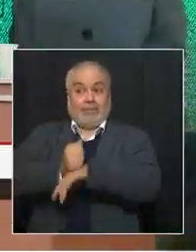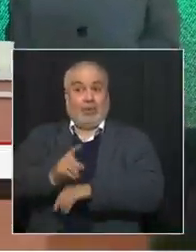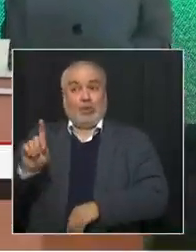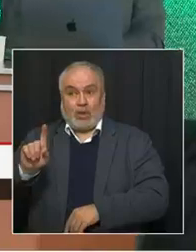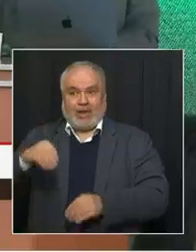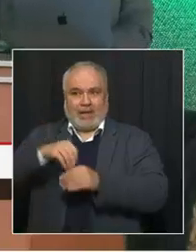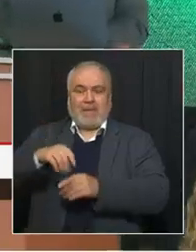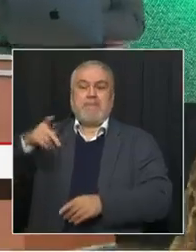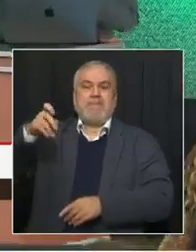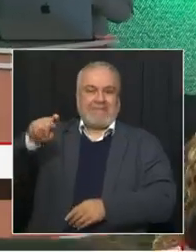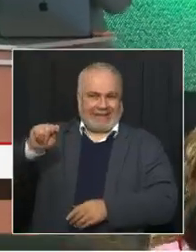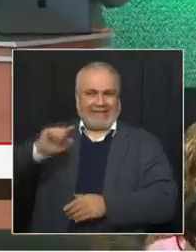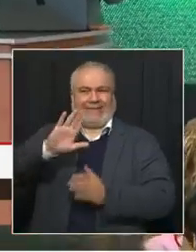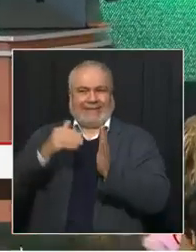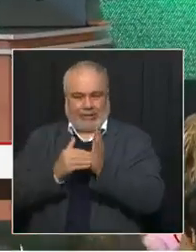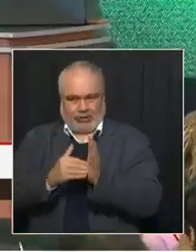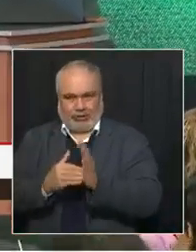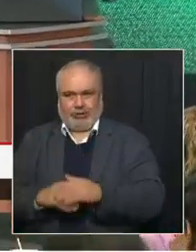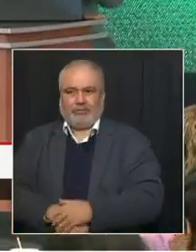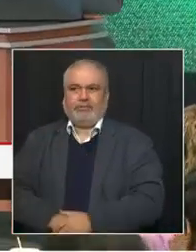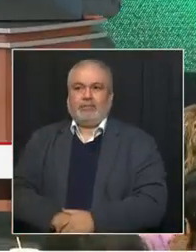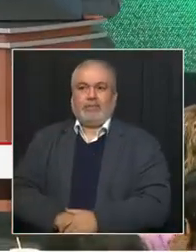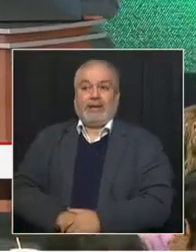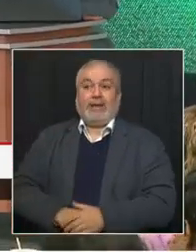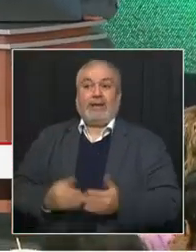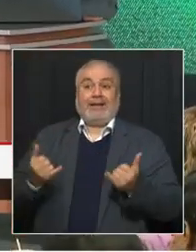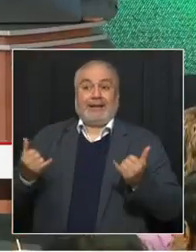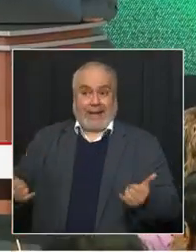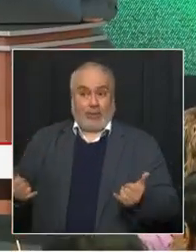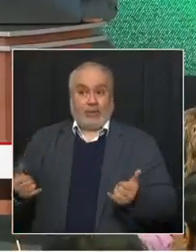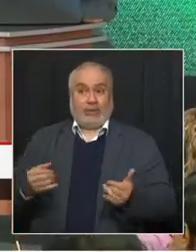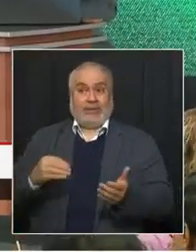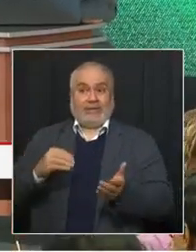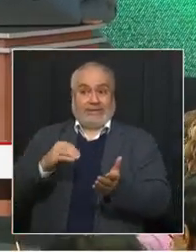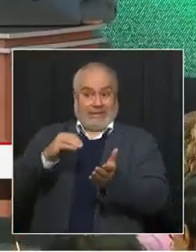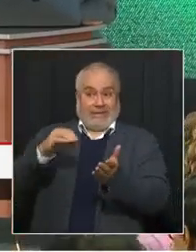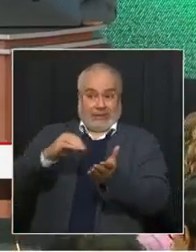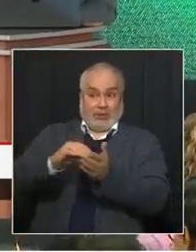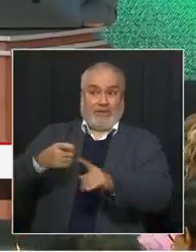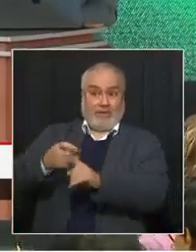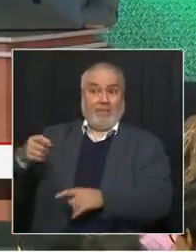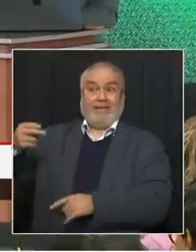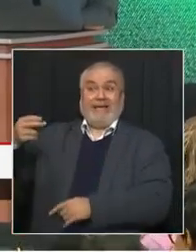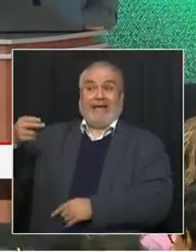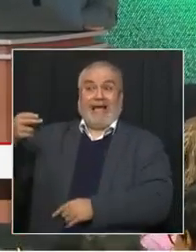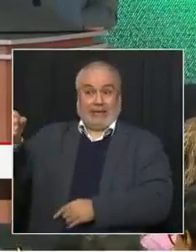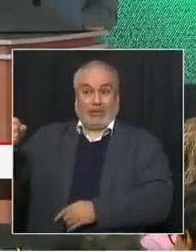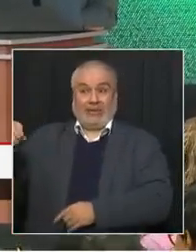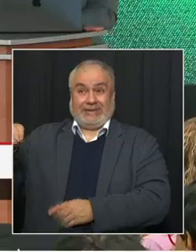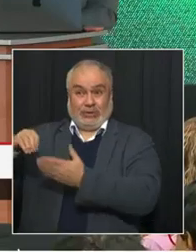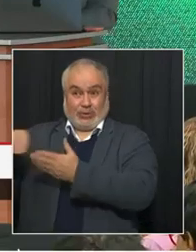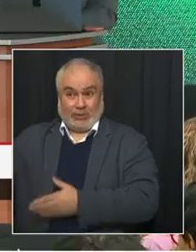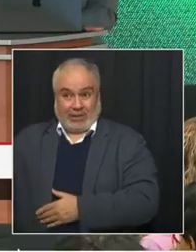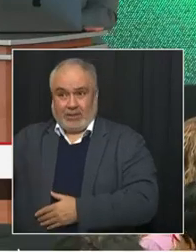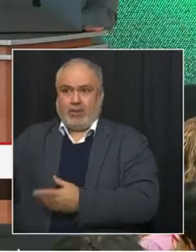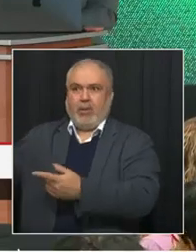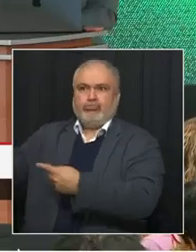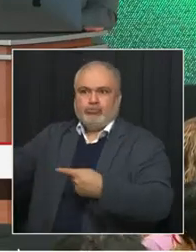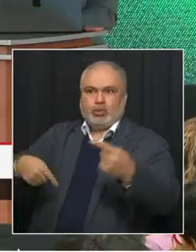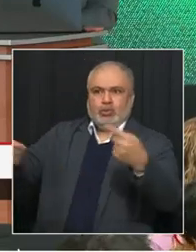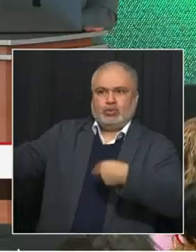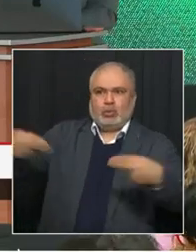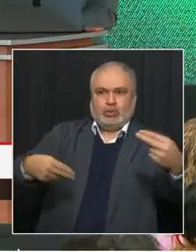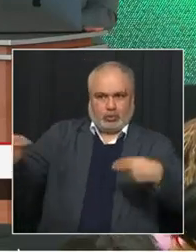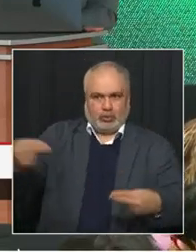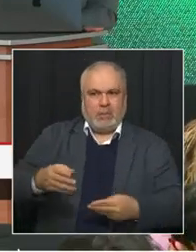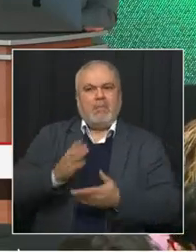school children from all over DC public schools spend part of their day at their own high school and then part of their